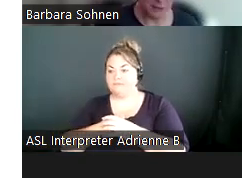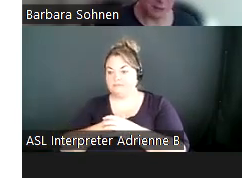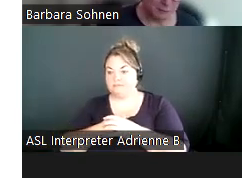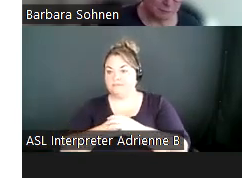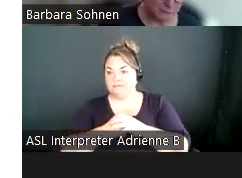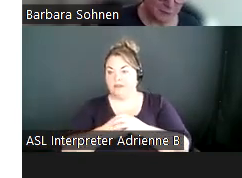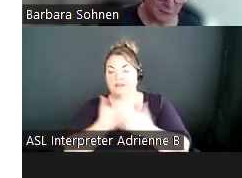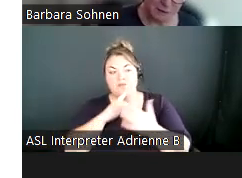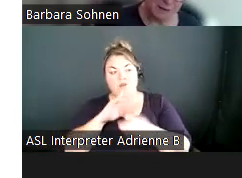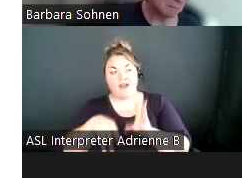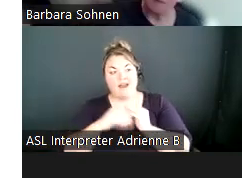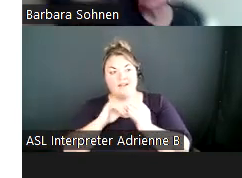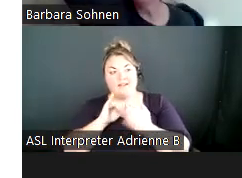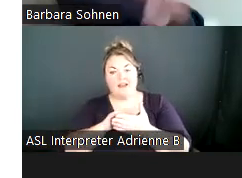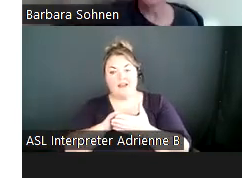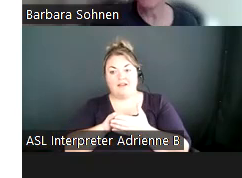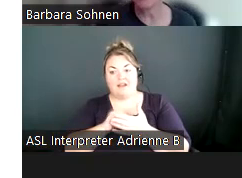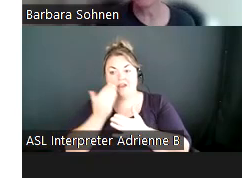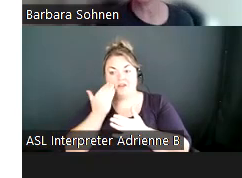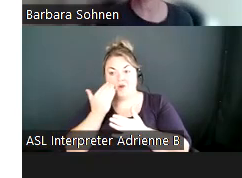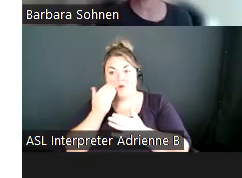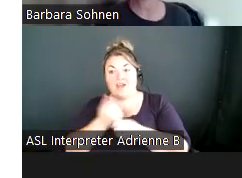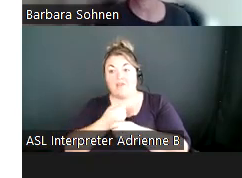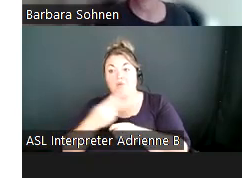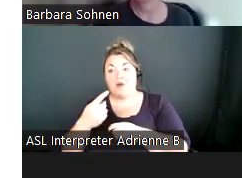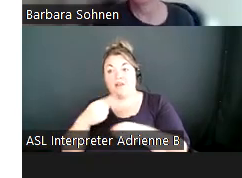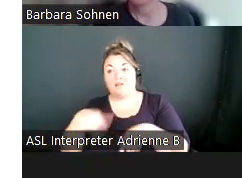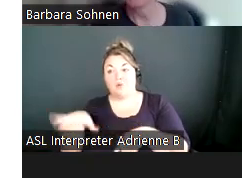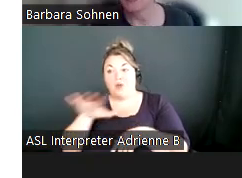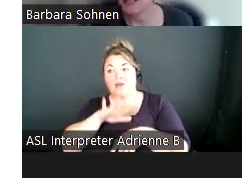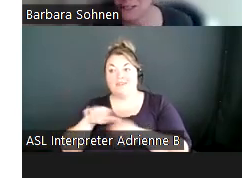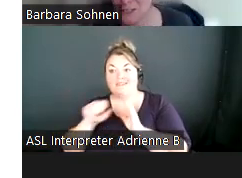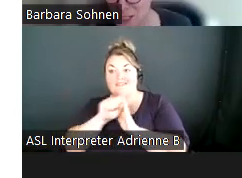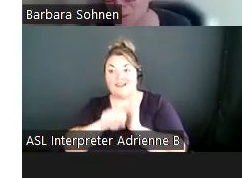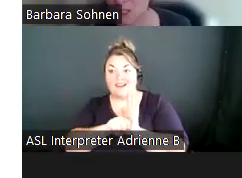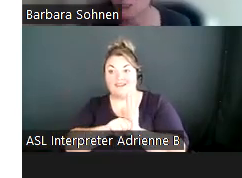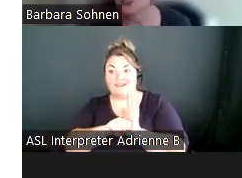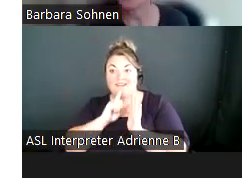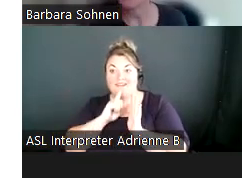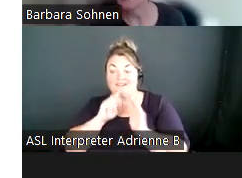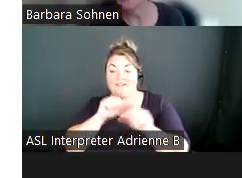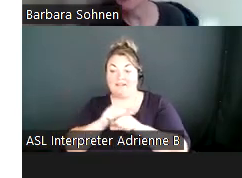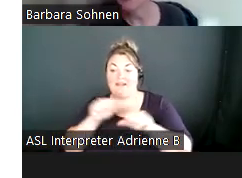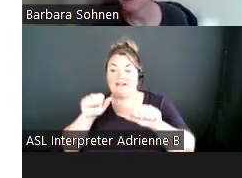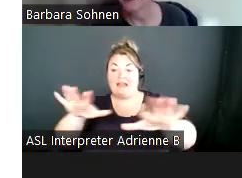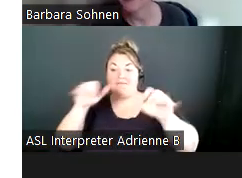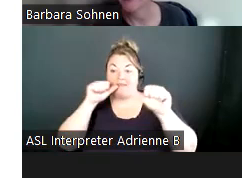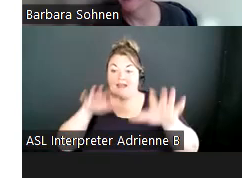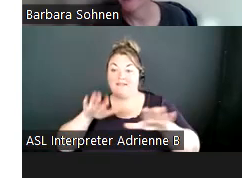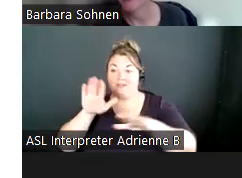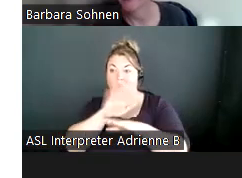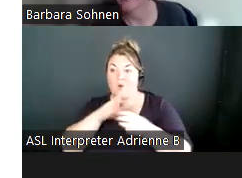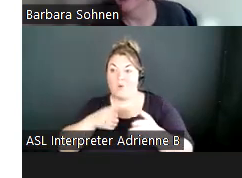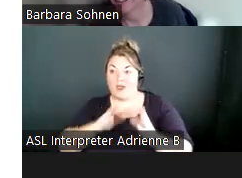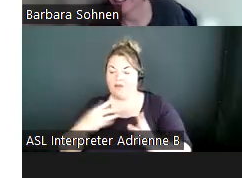know that everybody throughout the state is sending blessings your way. Well, we are